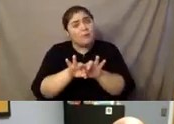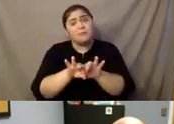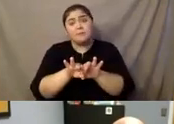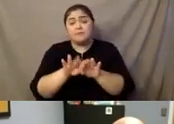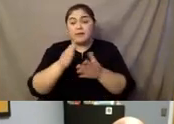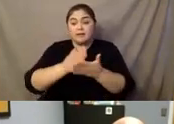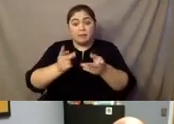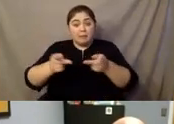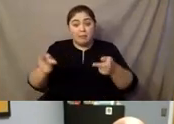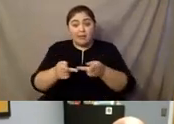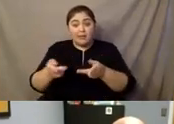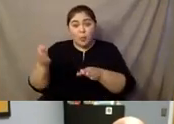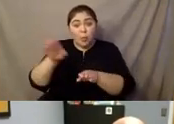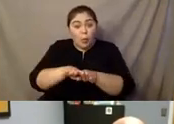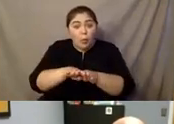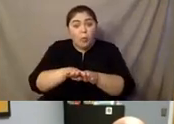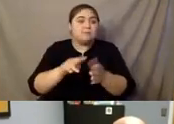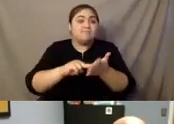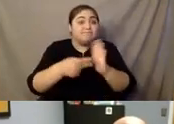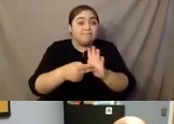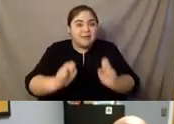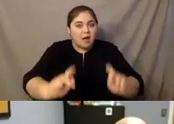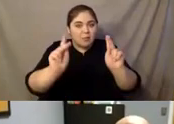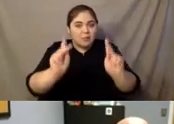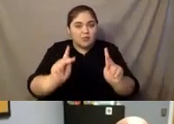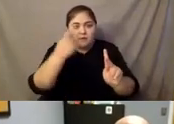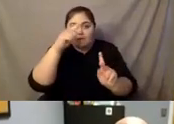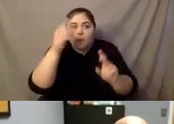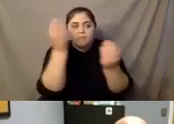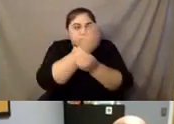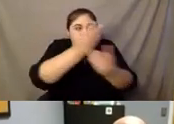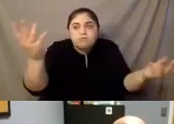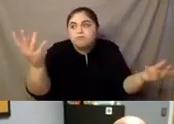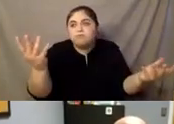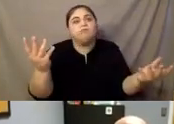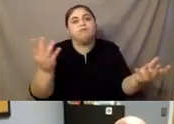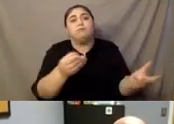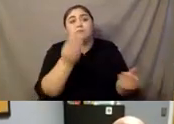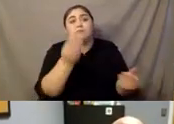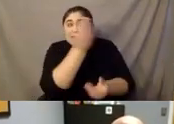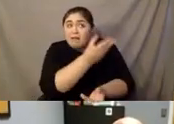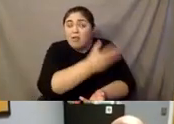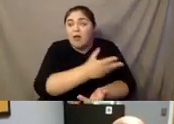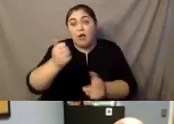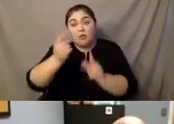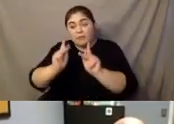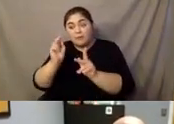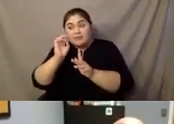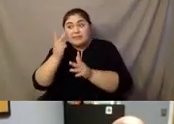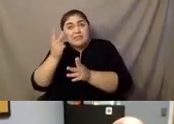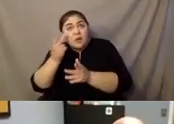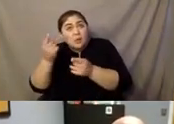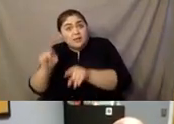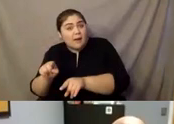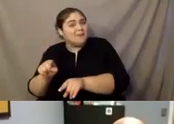are closed and the opportunity for those for actual external witnesses to be seeing what's going on,